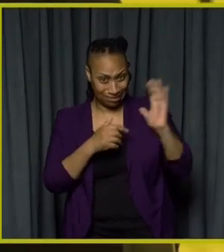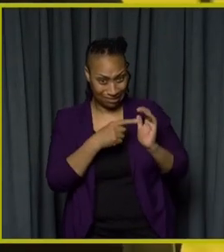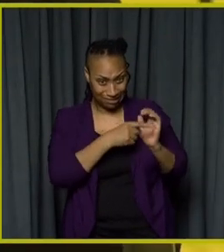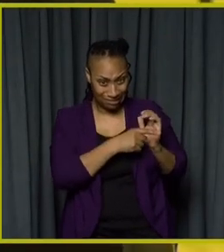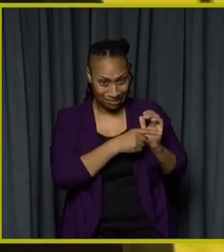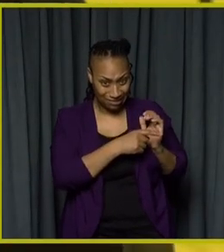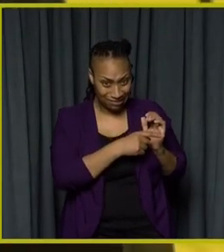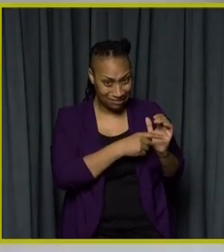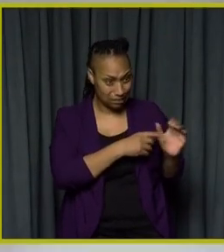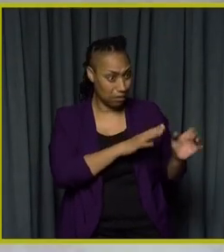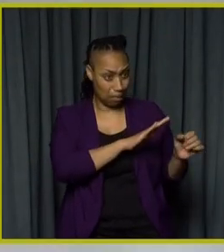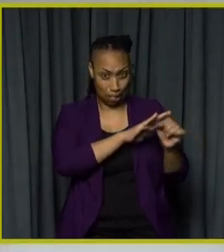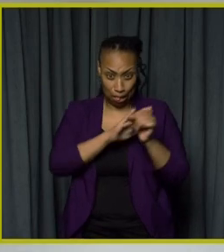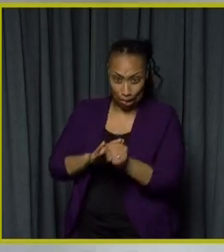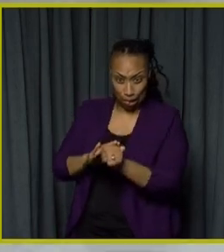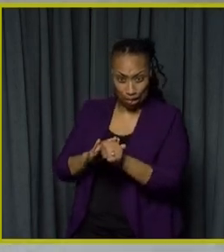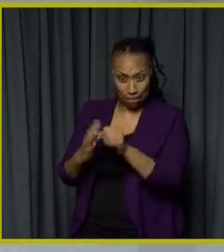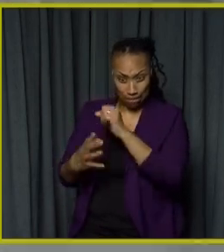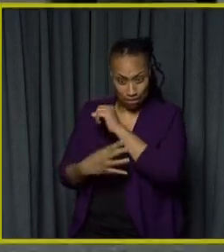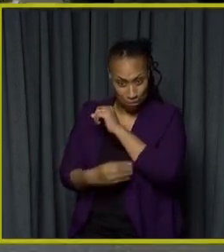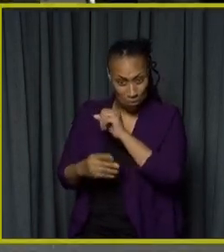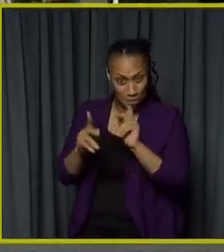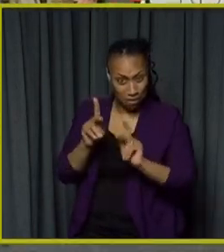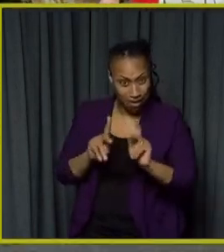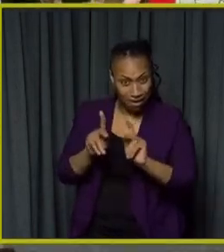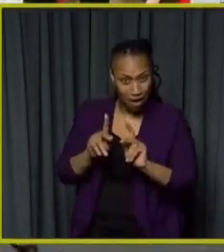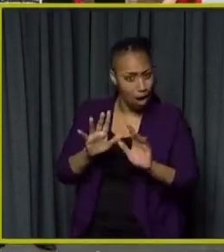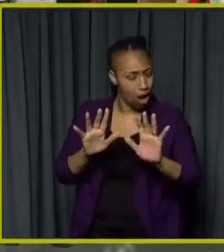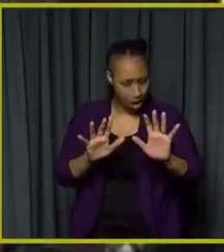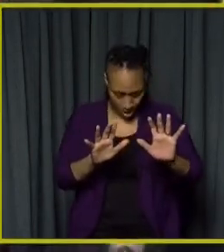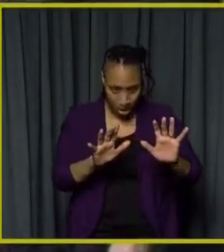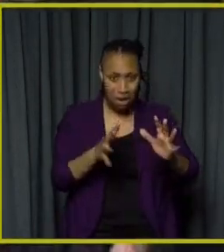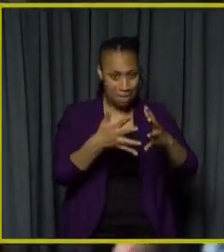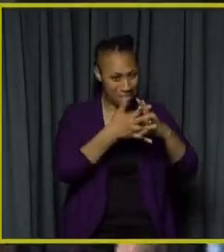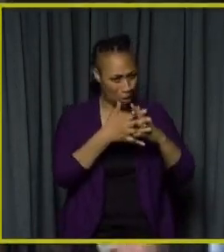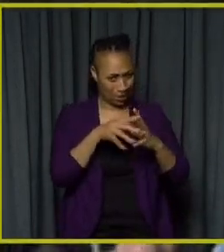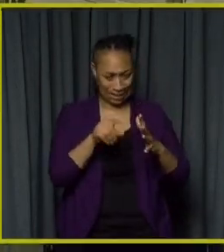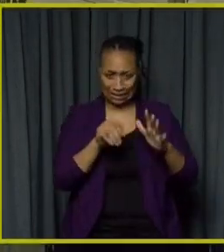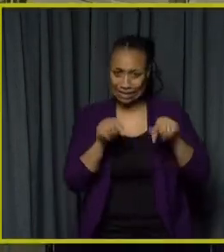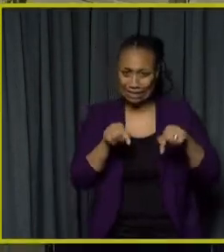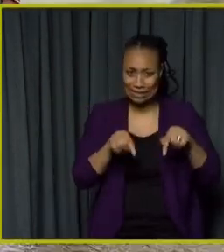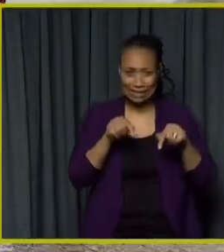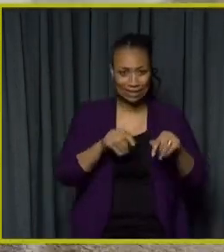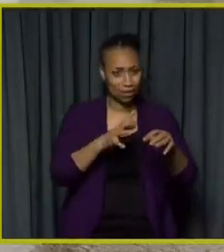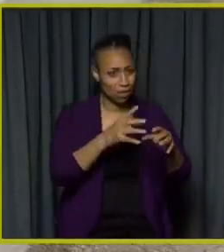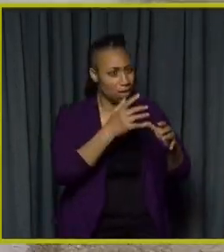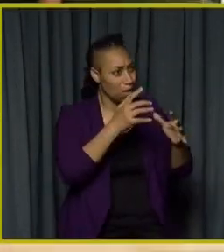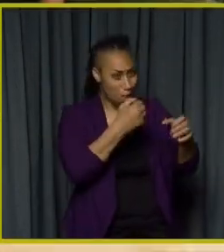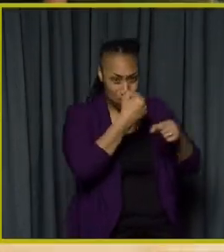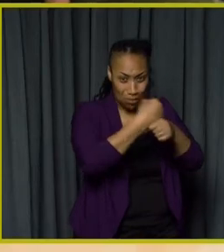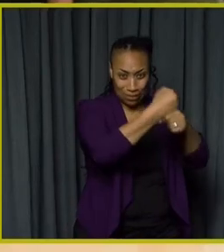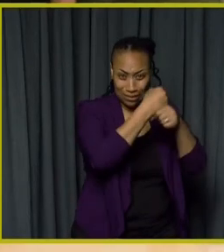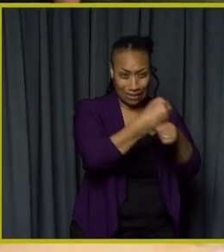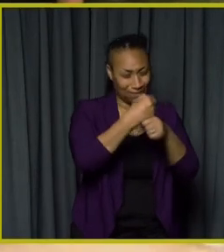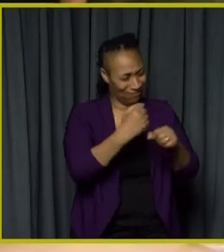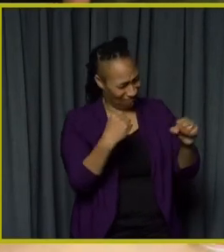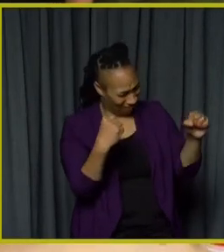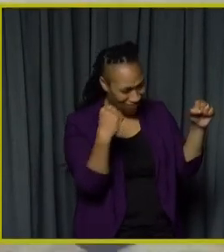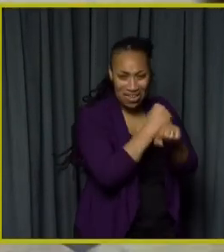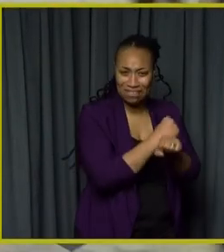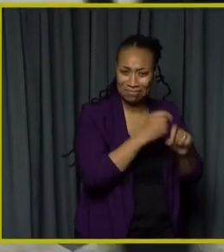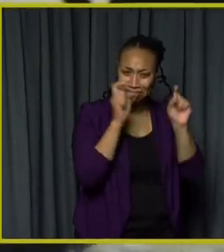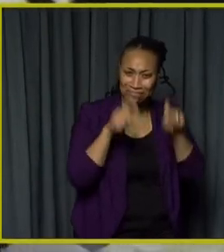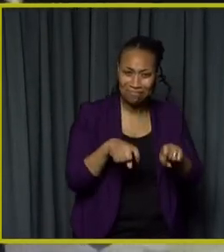down America. Our backs are against the wall, and we got no choice but to push. We are building a